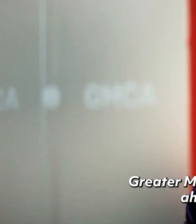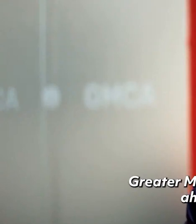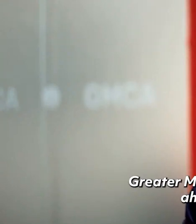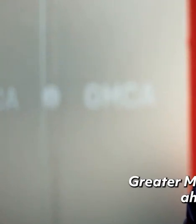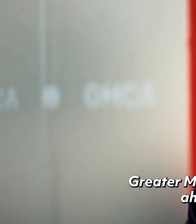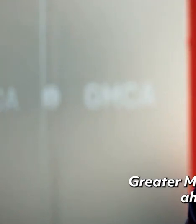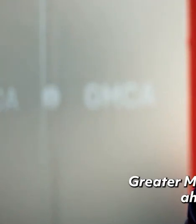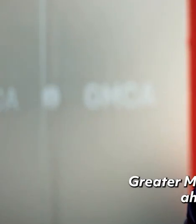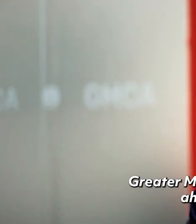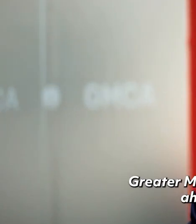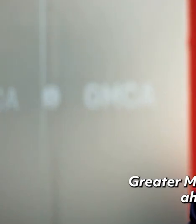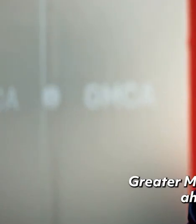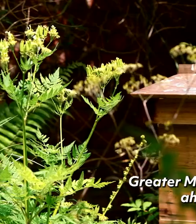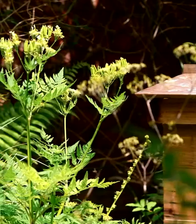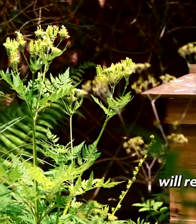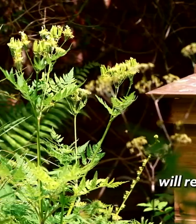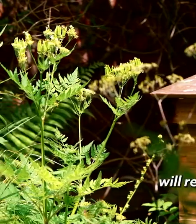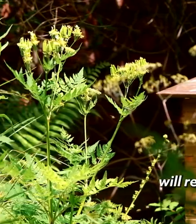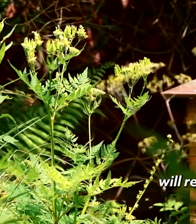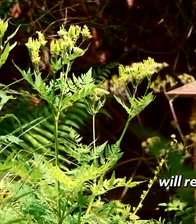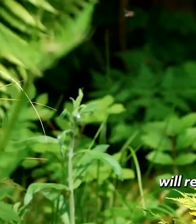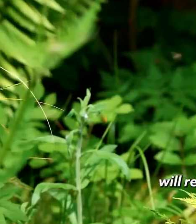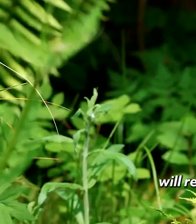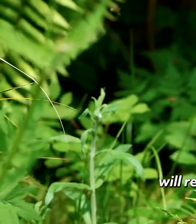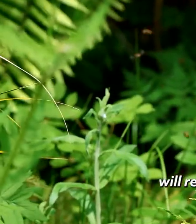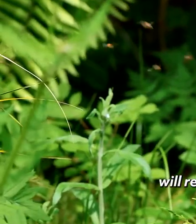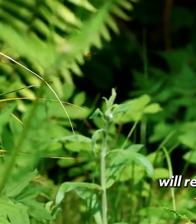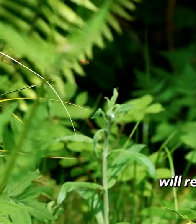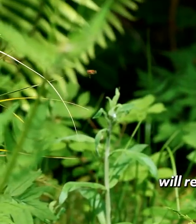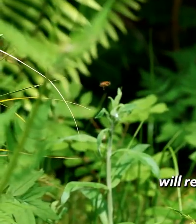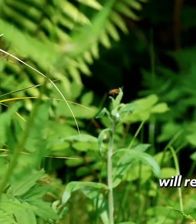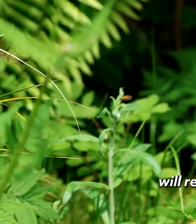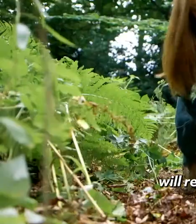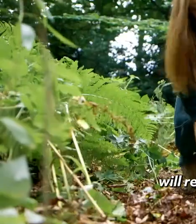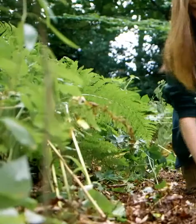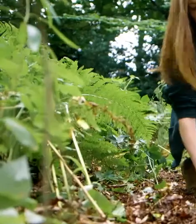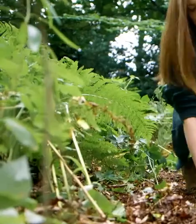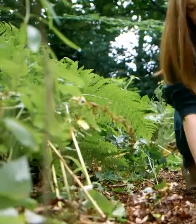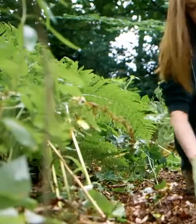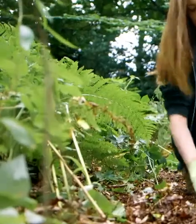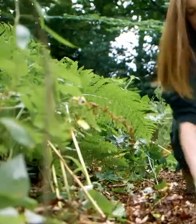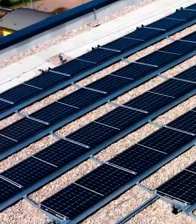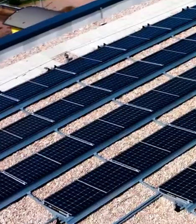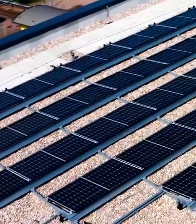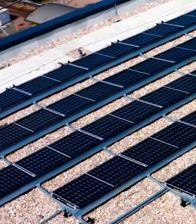12 years ahead of the rest of the UK, will require everyone here to play their part.